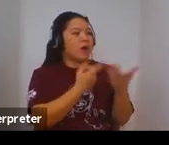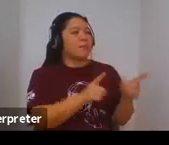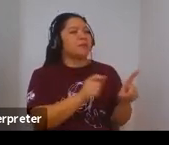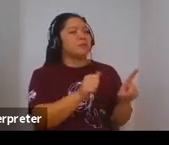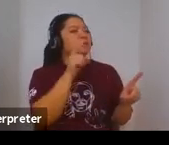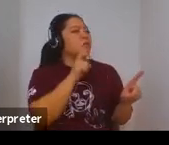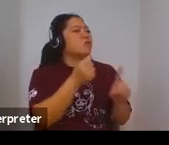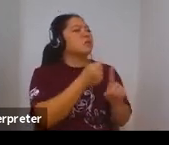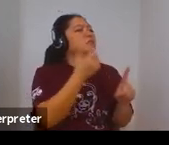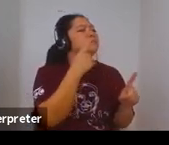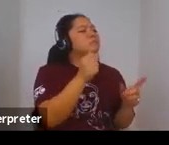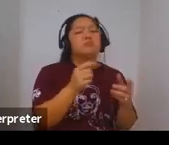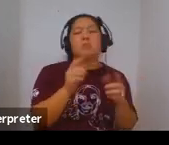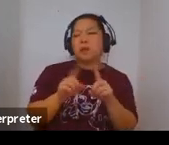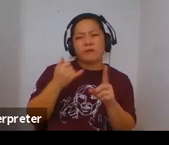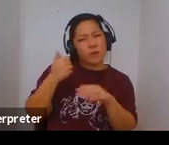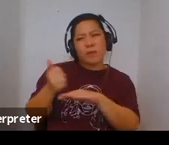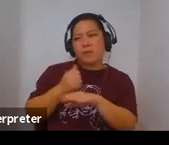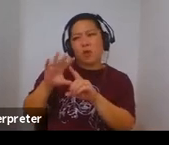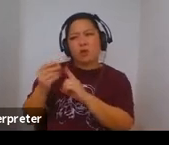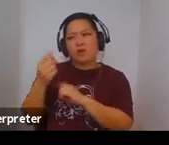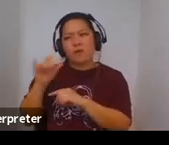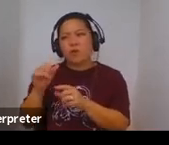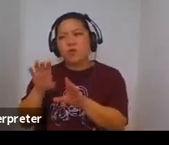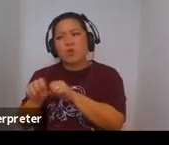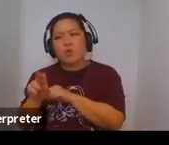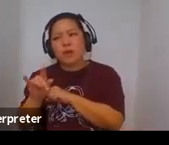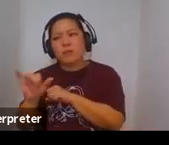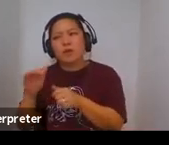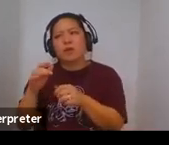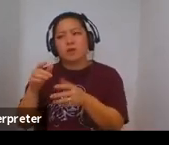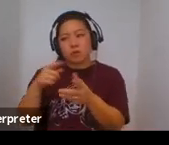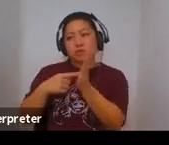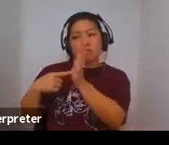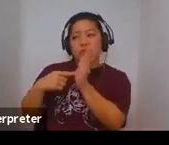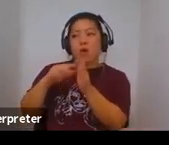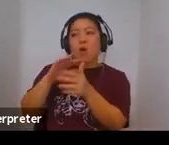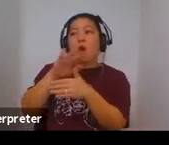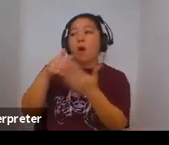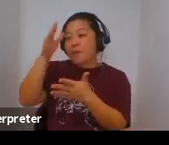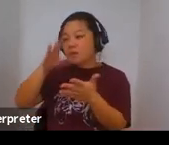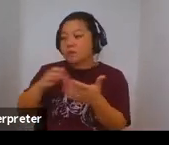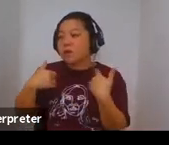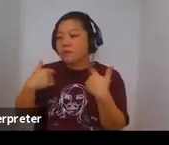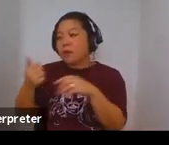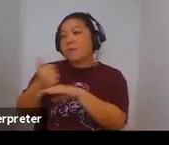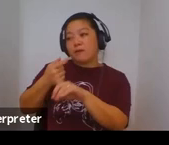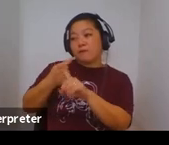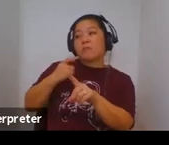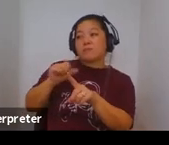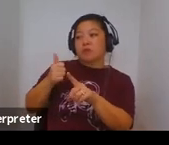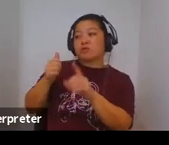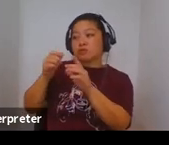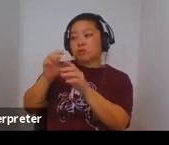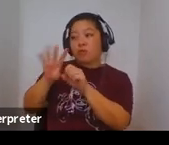allegations. But if you blame a culture for rape, then you implicate all men. Doesn't that take away the blame from actual rapists? No.